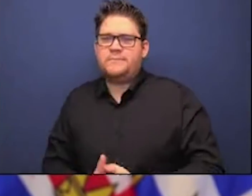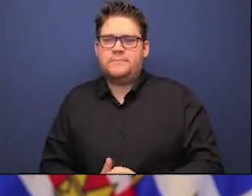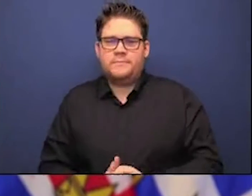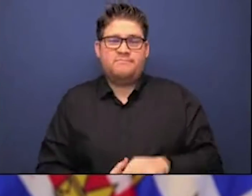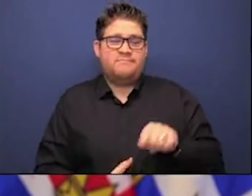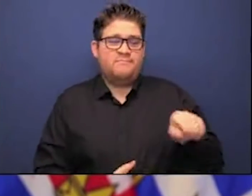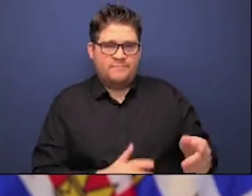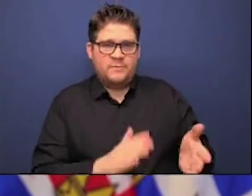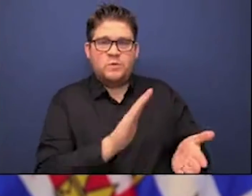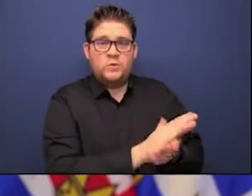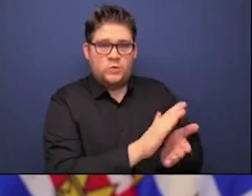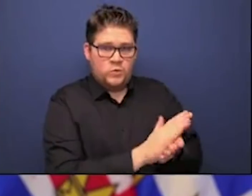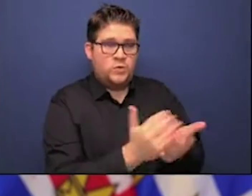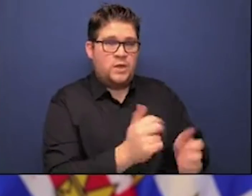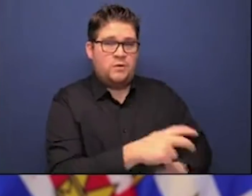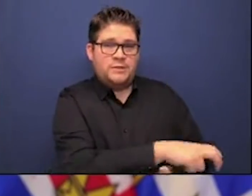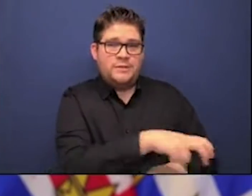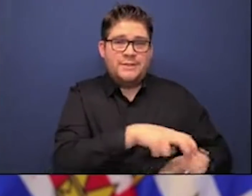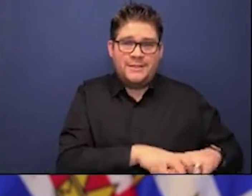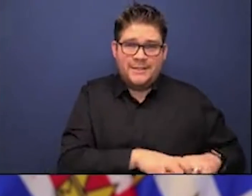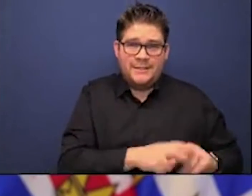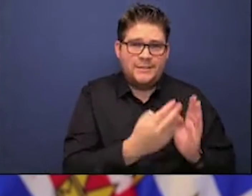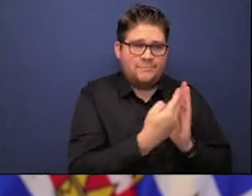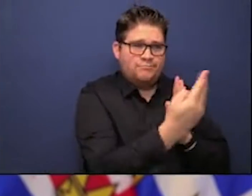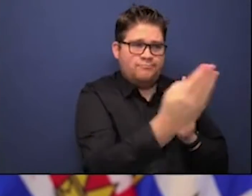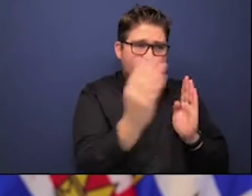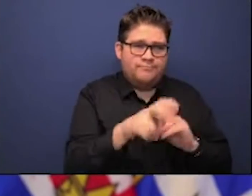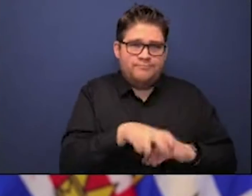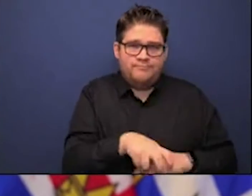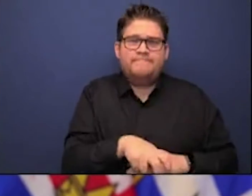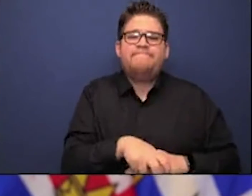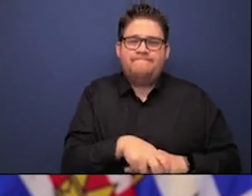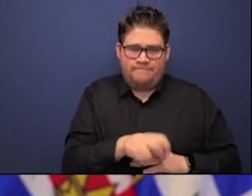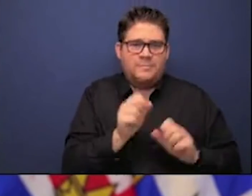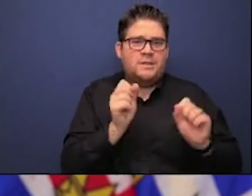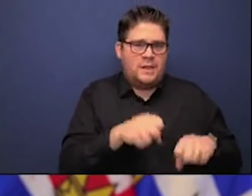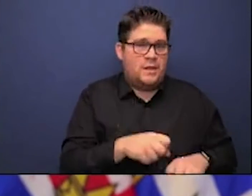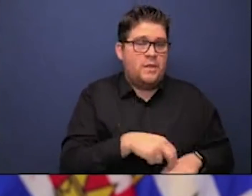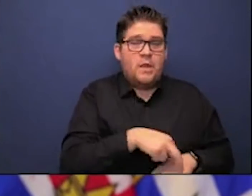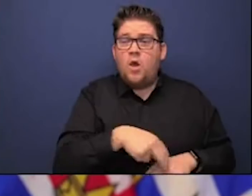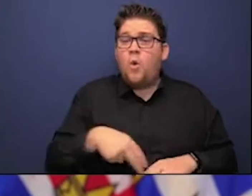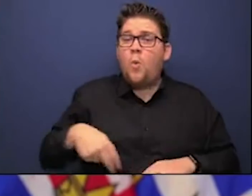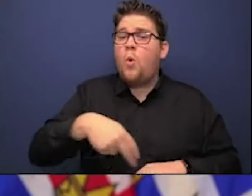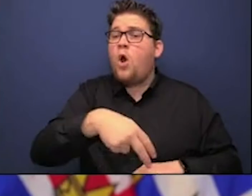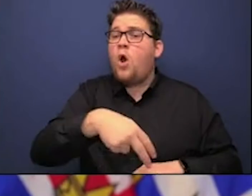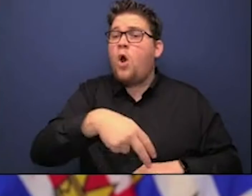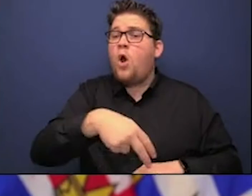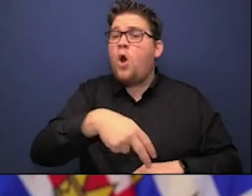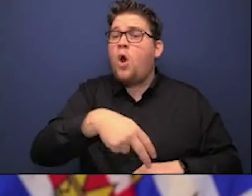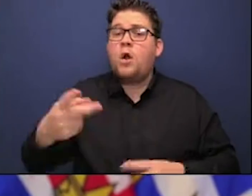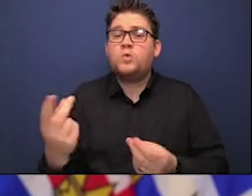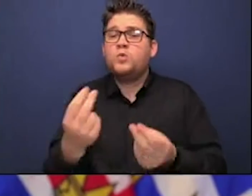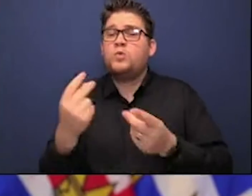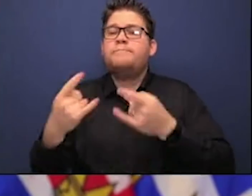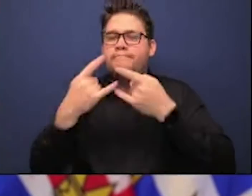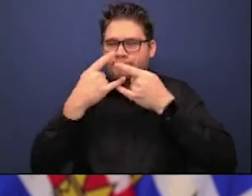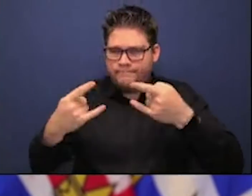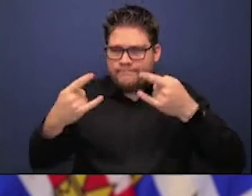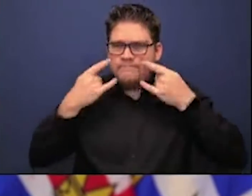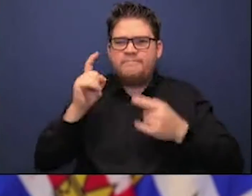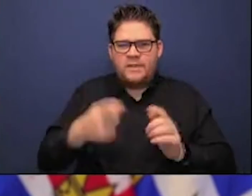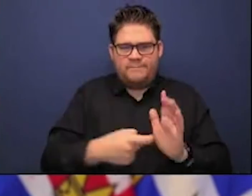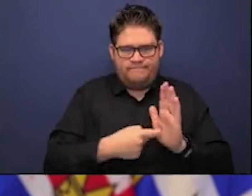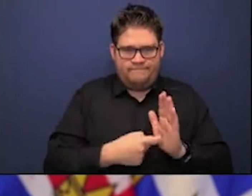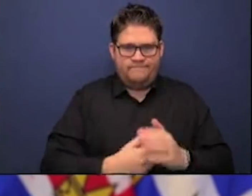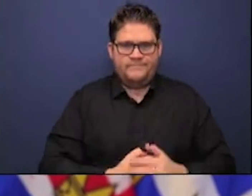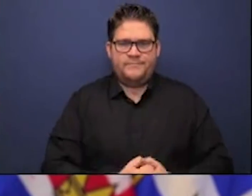or in the broader school, masks must be worn. Similarly, we've put in guidelines to reduce the potential for transmission when doing some of the